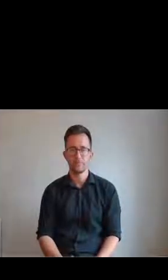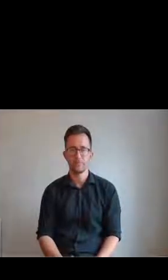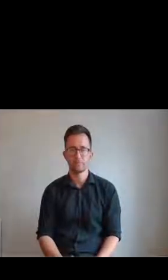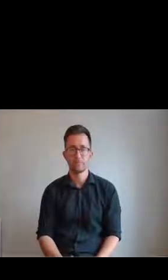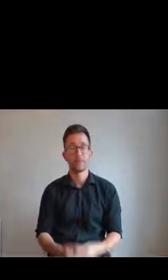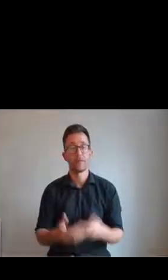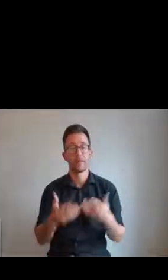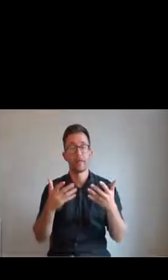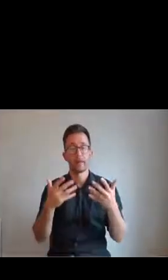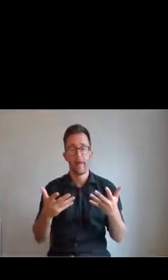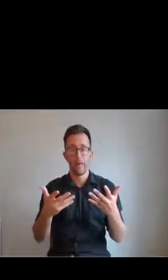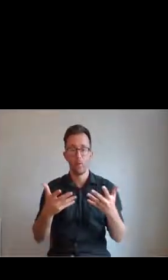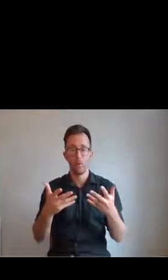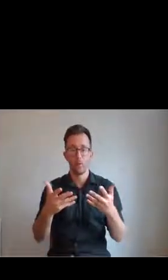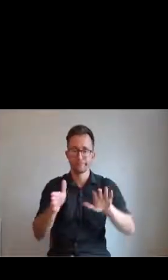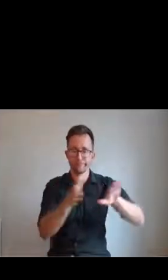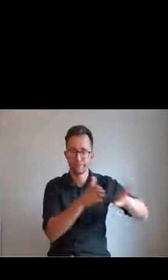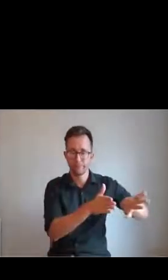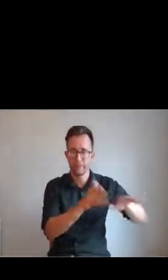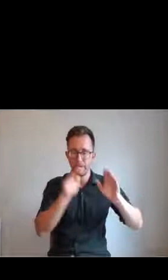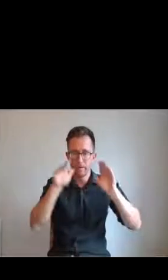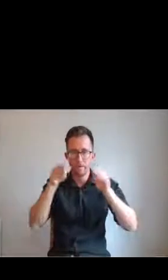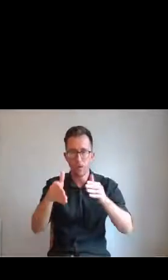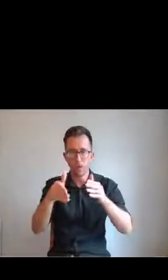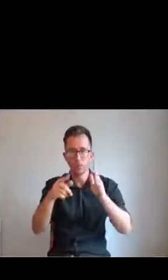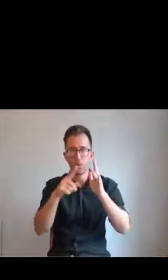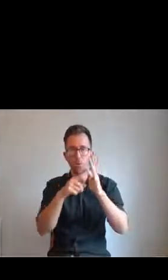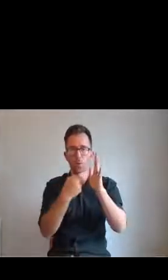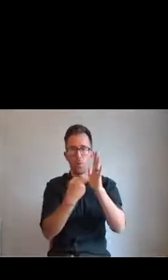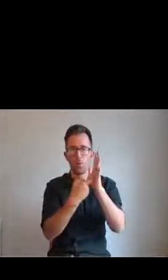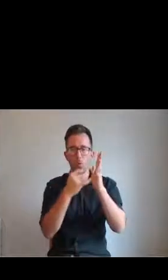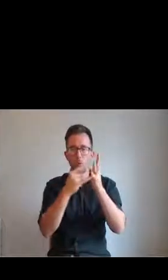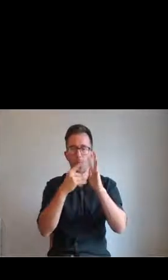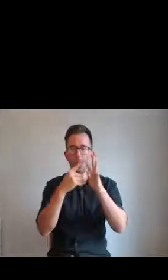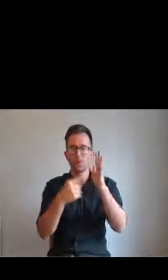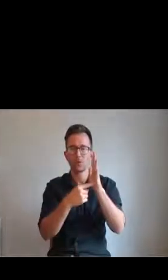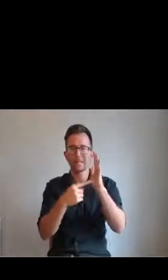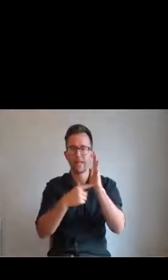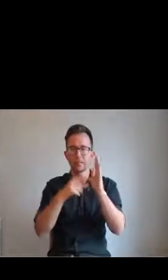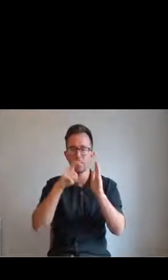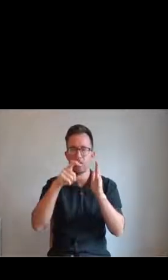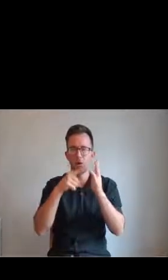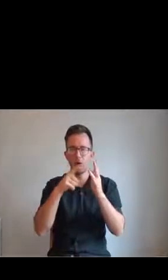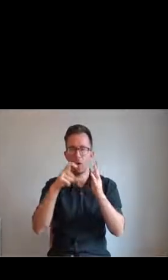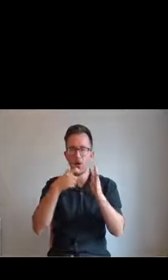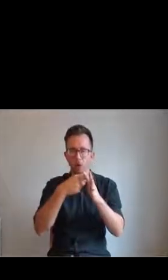Okay, so now we'll dive into the refinements around the Orsett-Cock roundabout near the A13 junction.